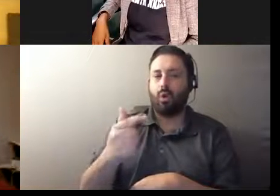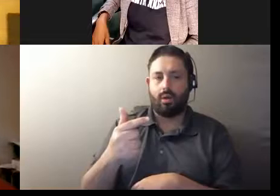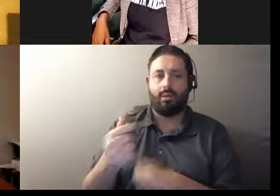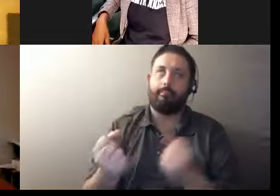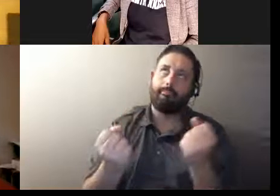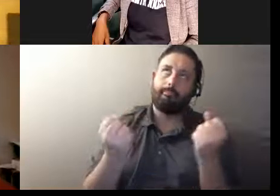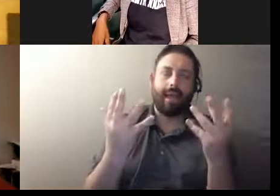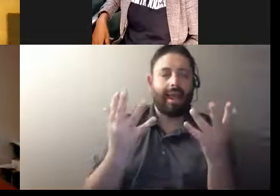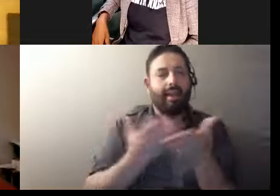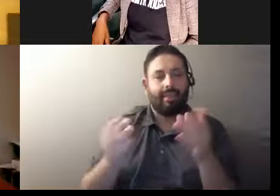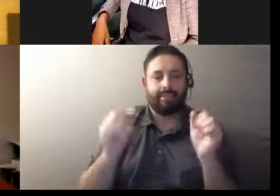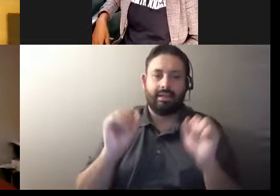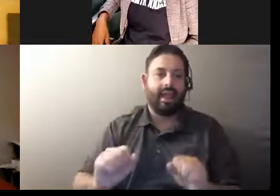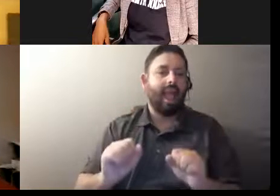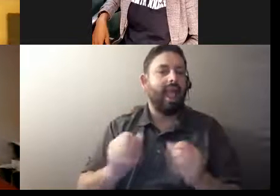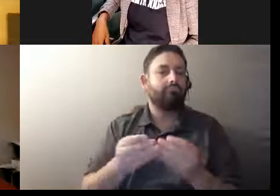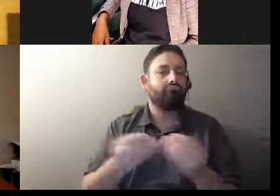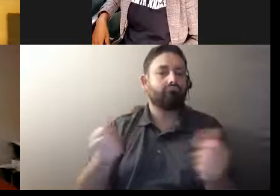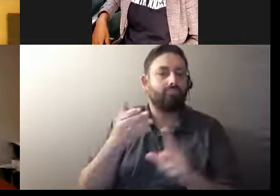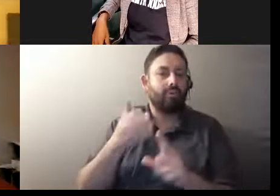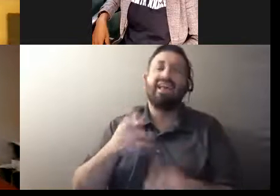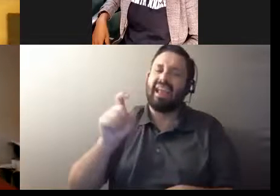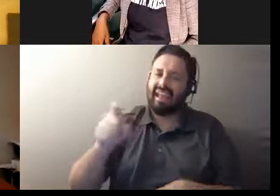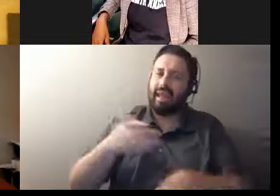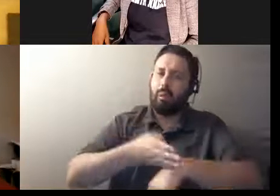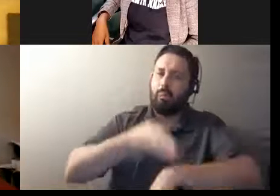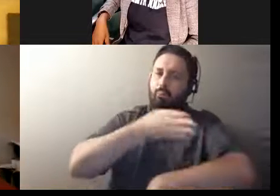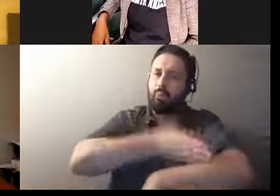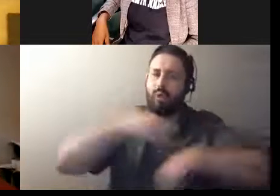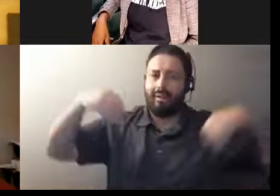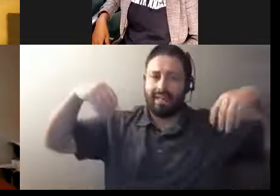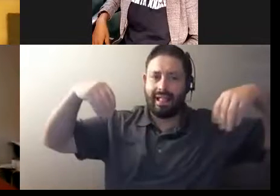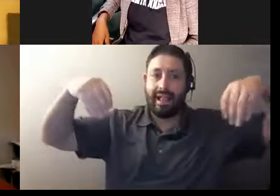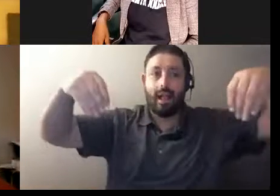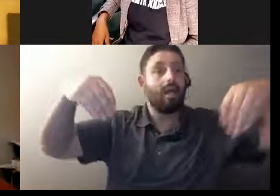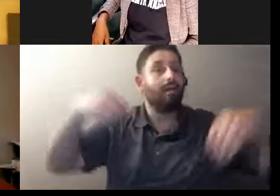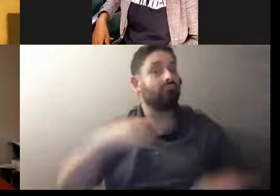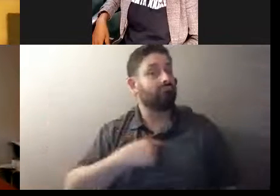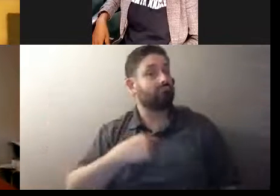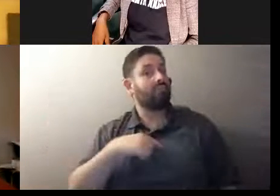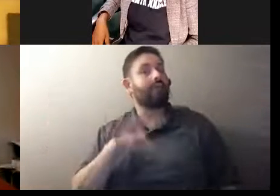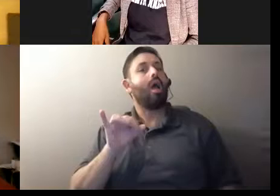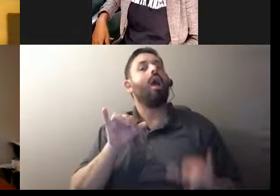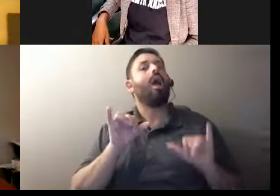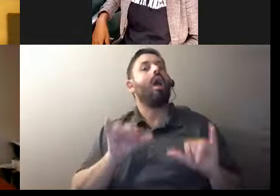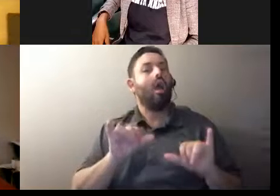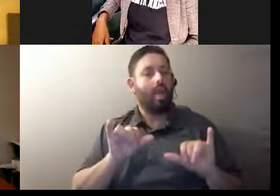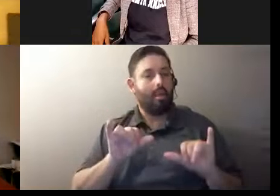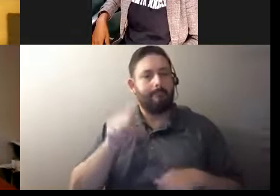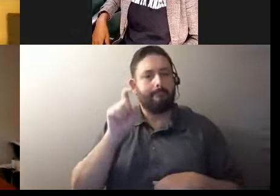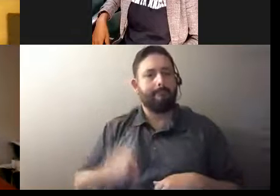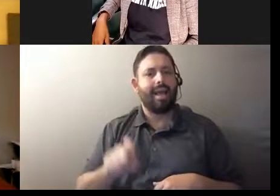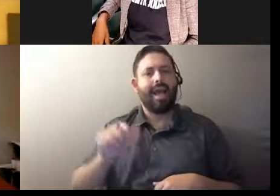there. We do need to have improved lighting, but what I have personally found out is that there needs to be